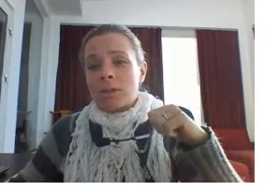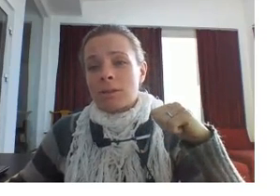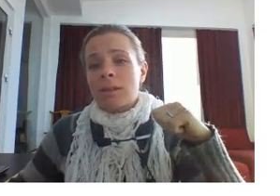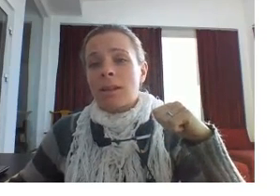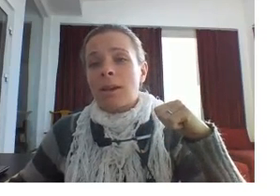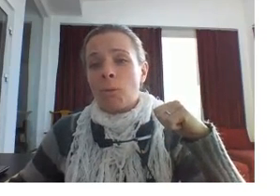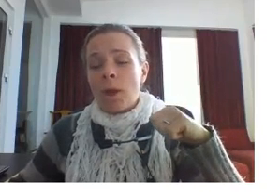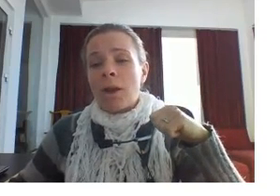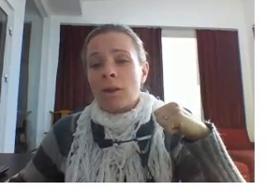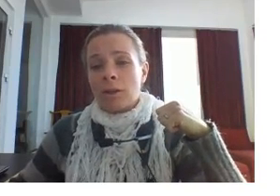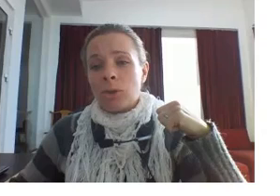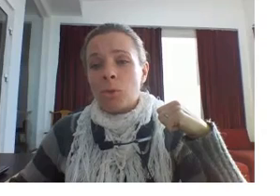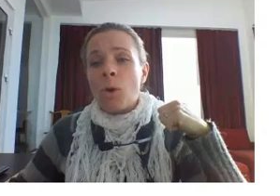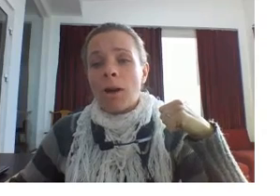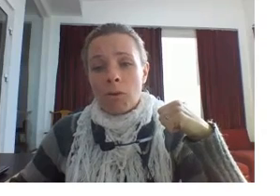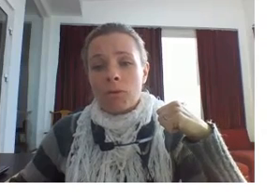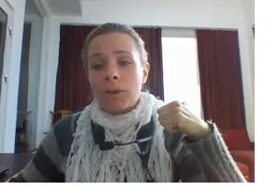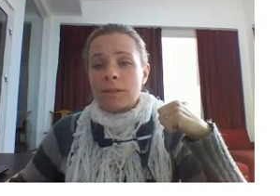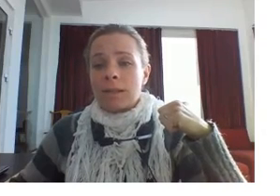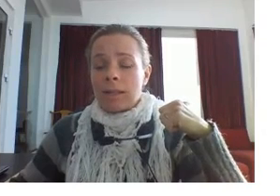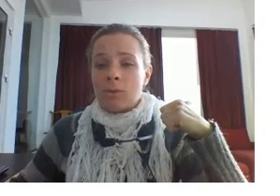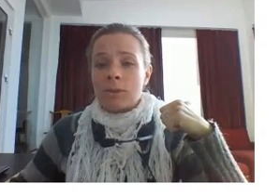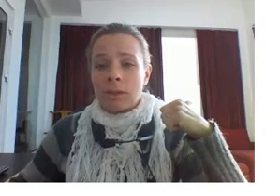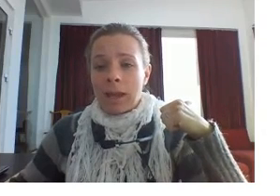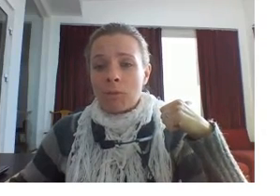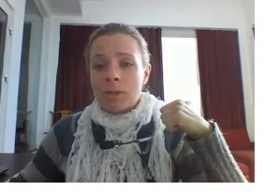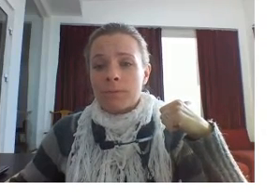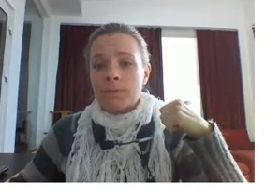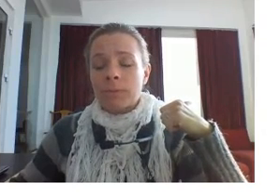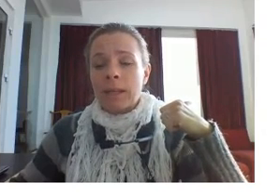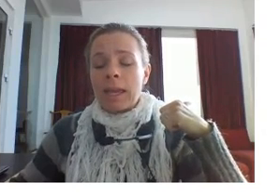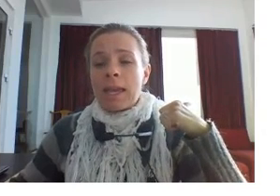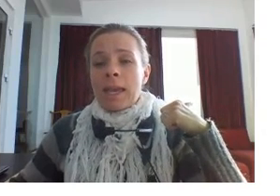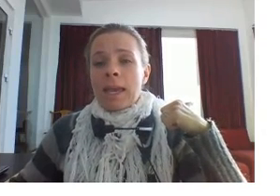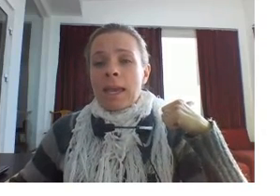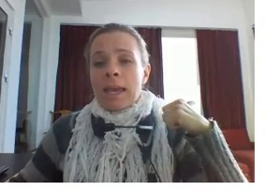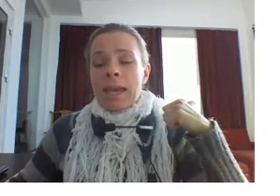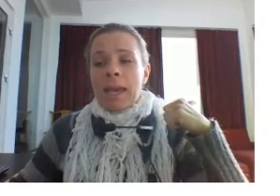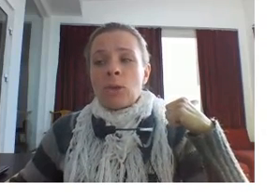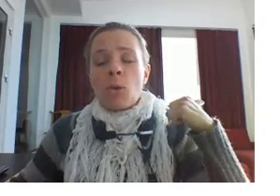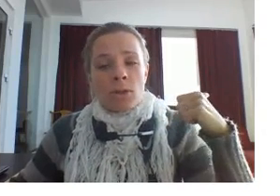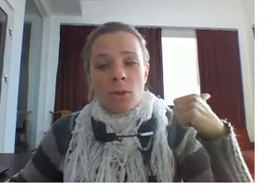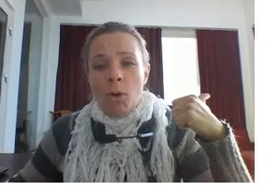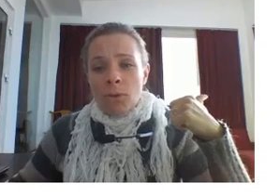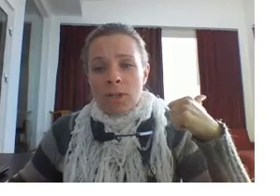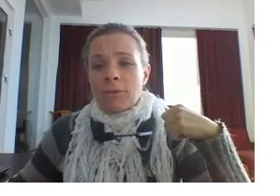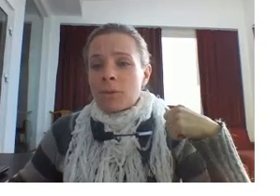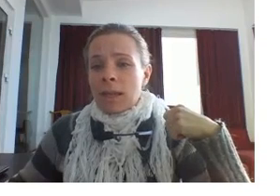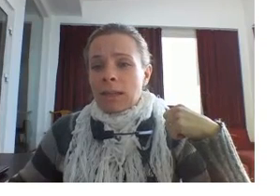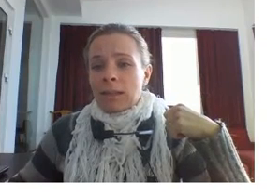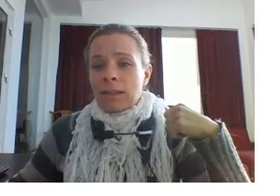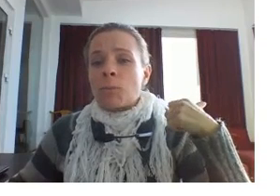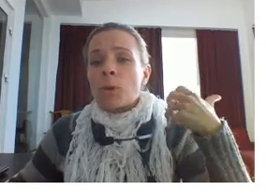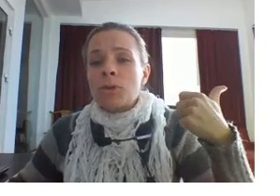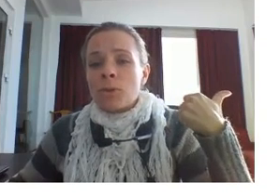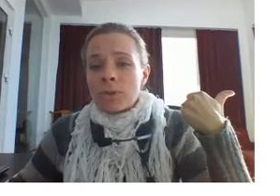situations where you are confident in using language. You also of course have